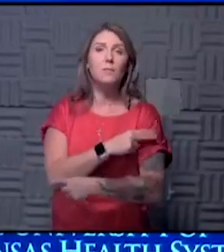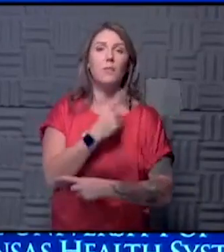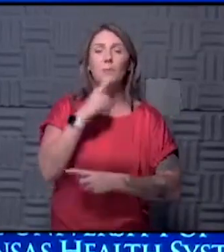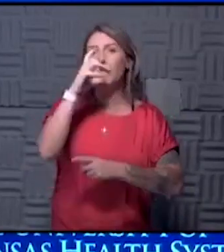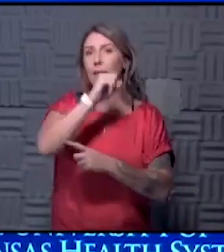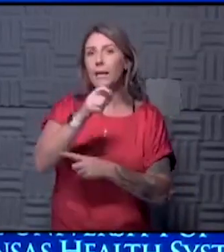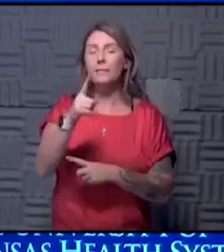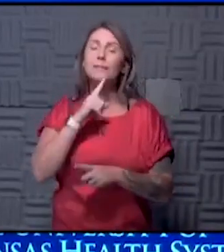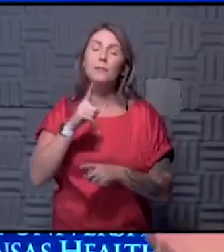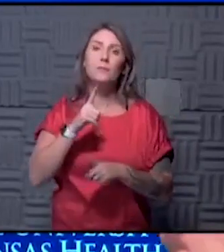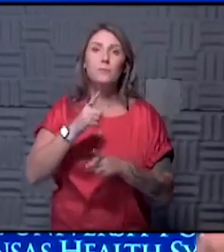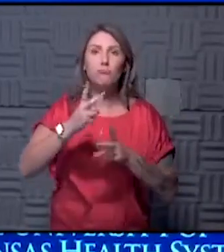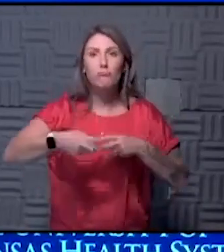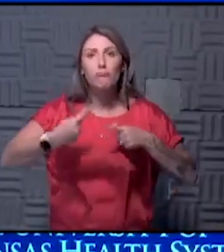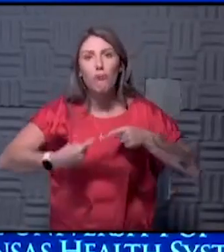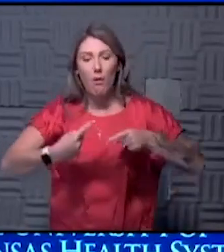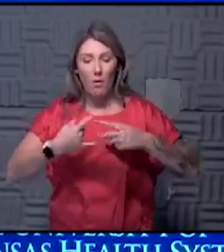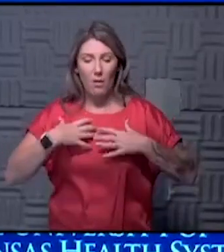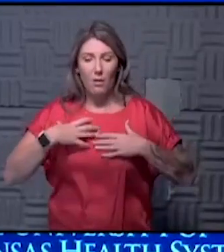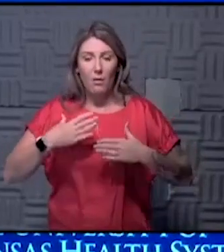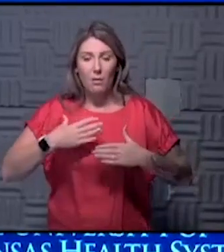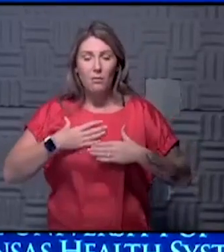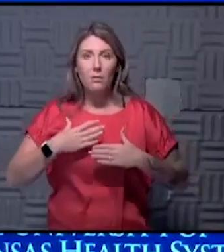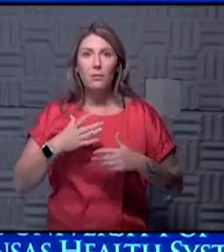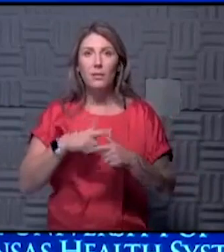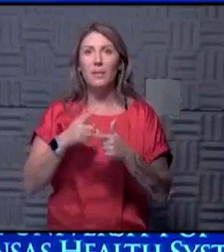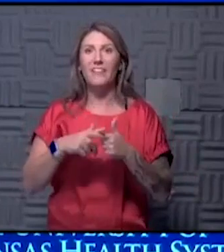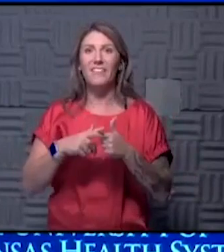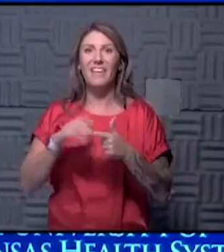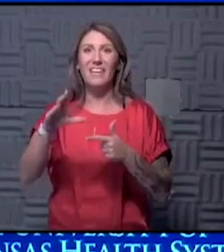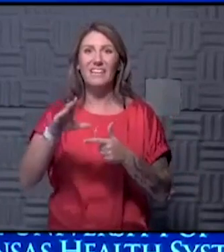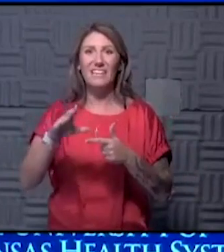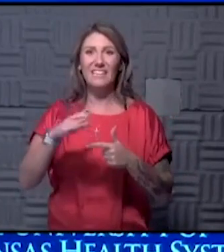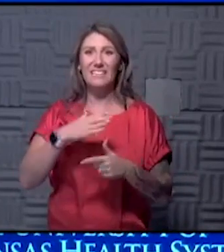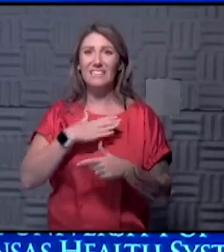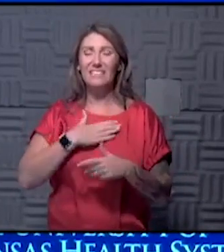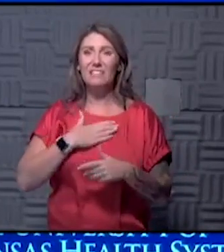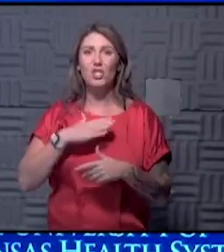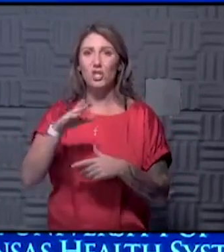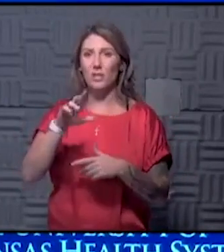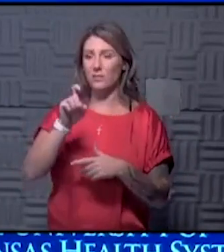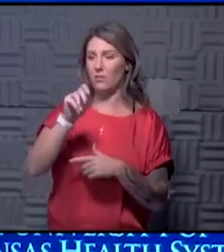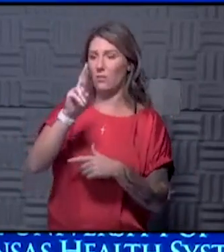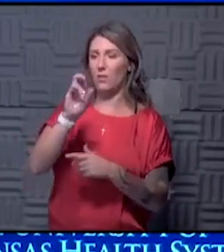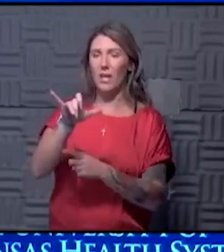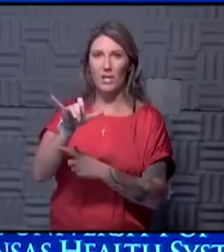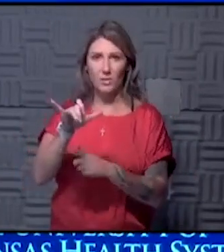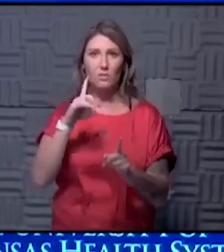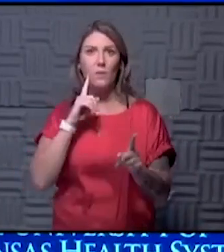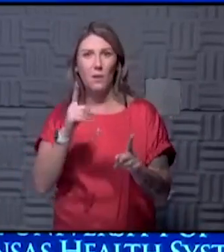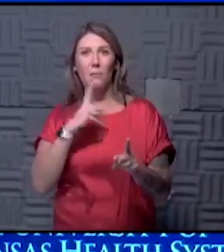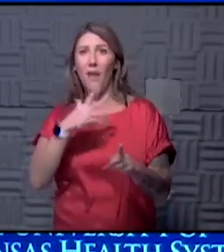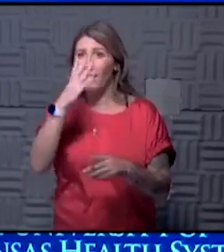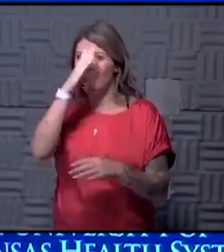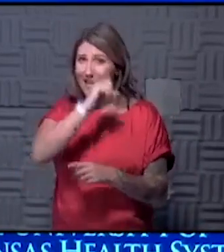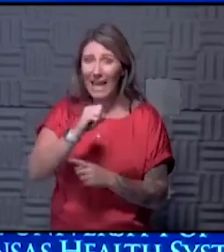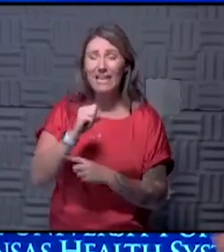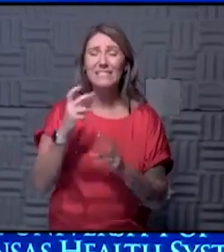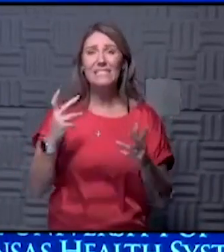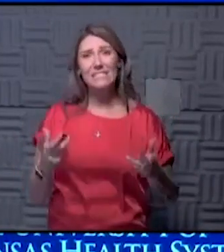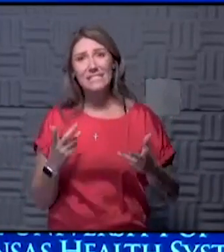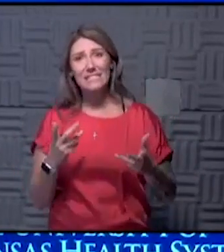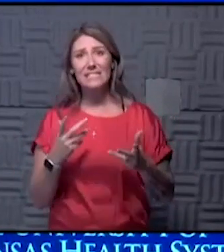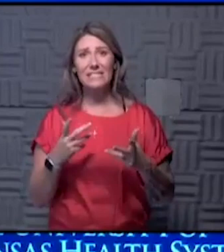he was short of breath, so he probably had. And then he's talked about his chest X-ray that I've been able to see. Any imaging. So my guess is that he probably has